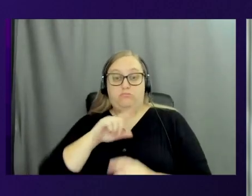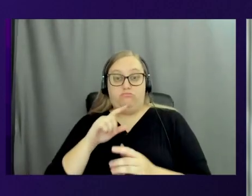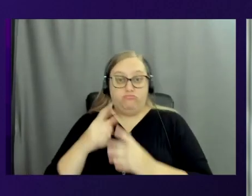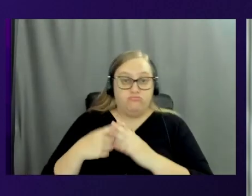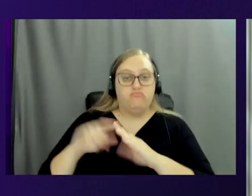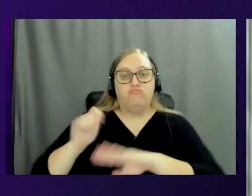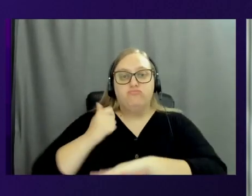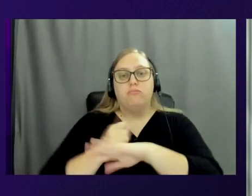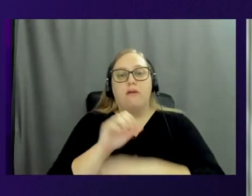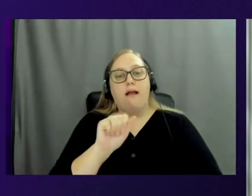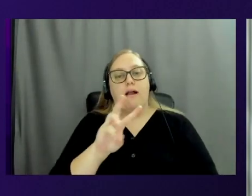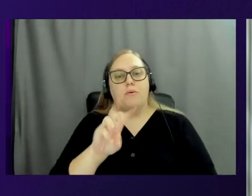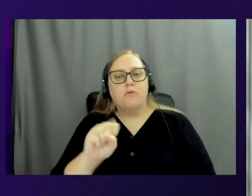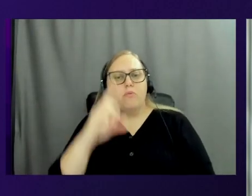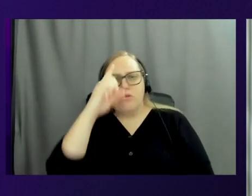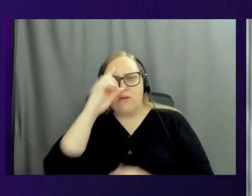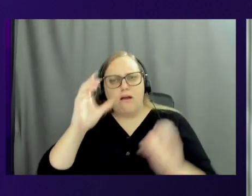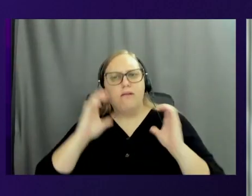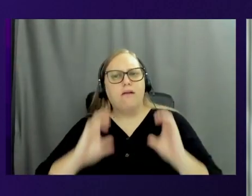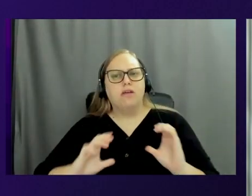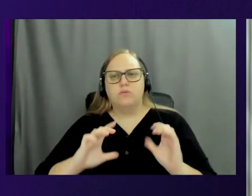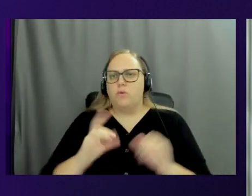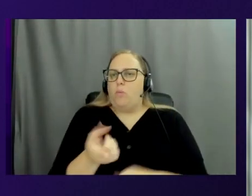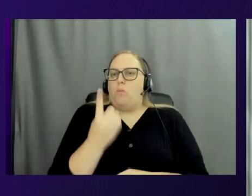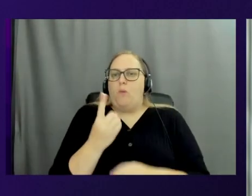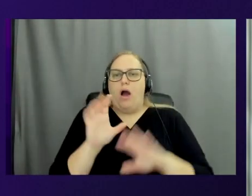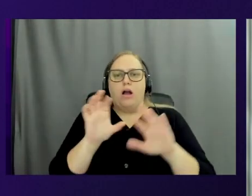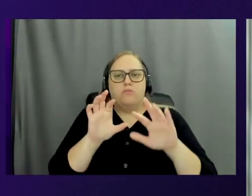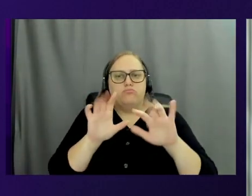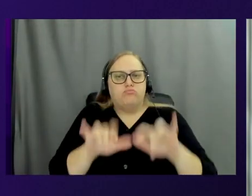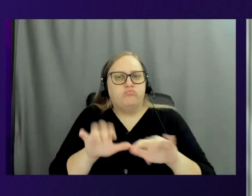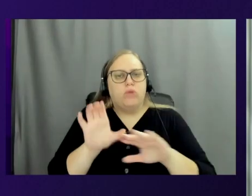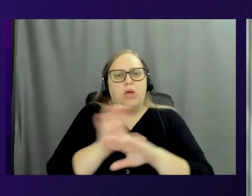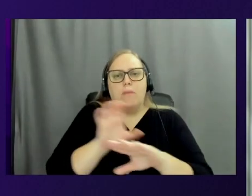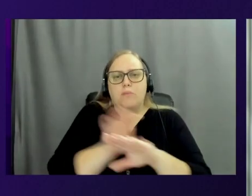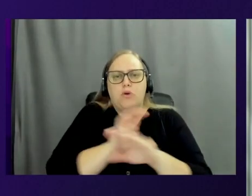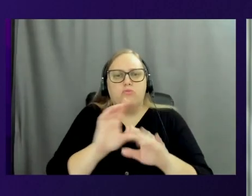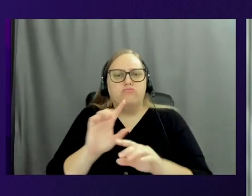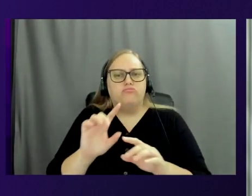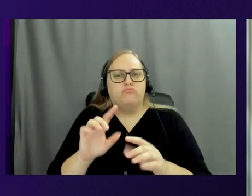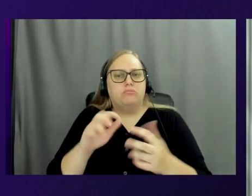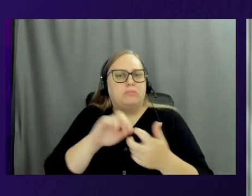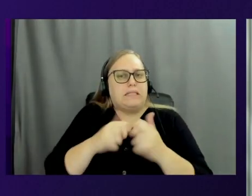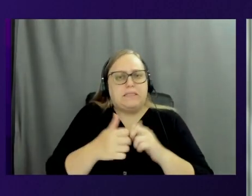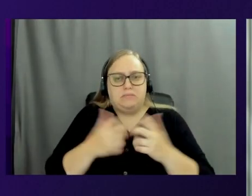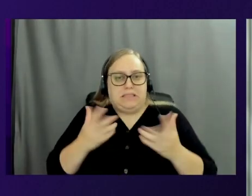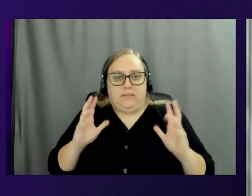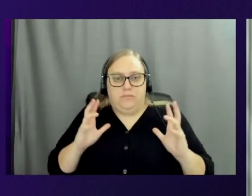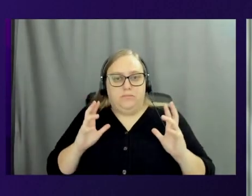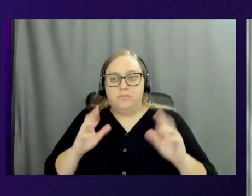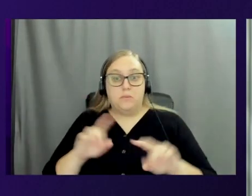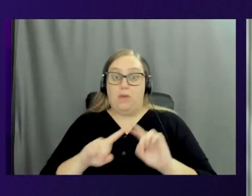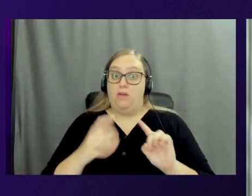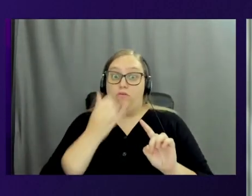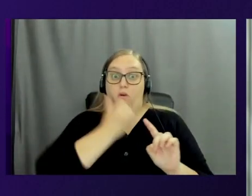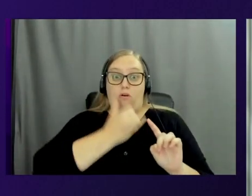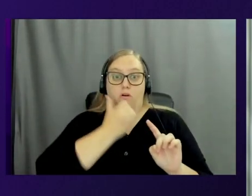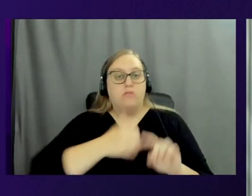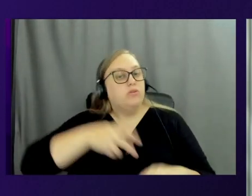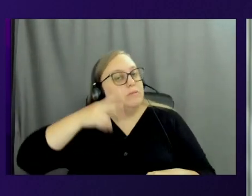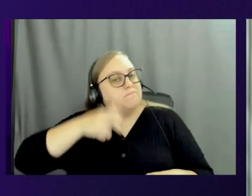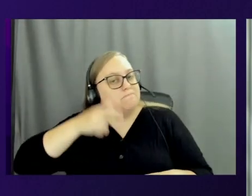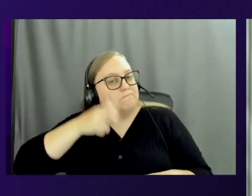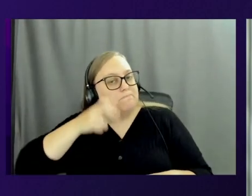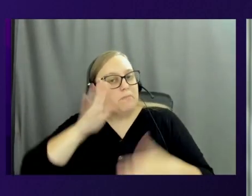only really need a single compute instance, the infamous M1 small. We were clearly wrong, but by listening to our customers, we were